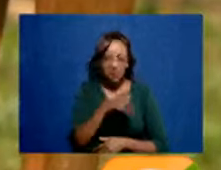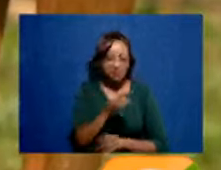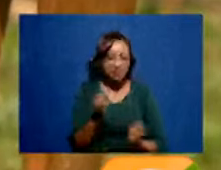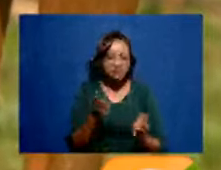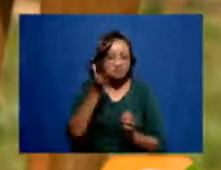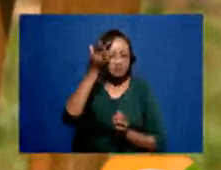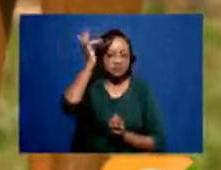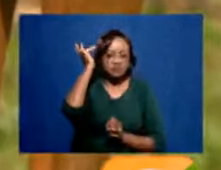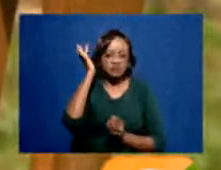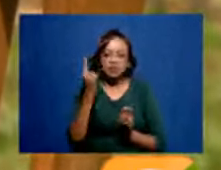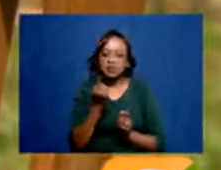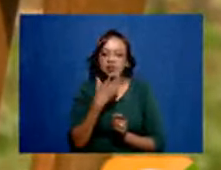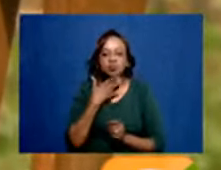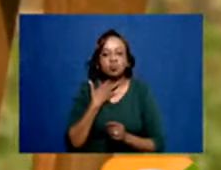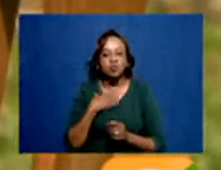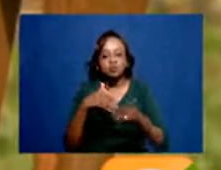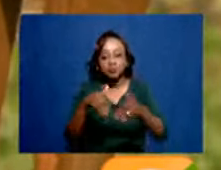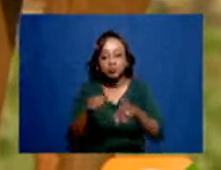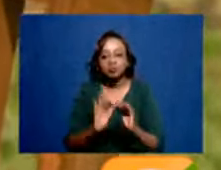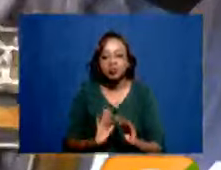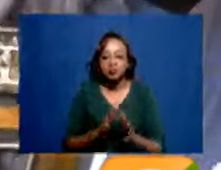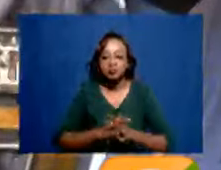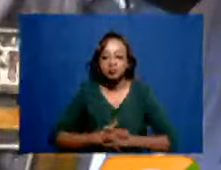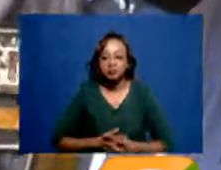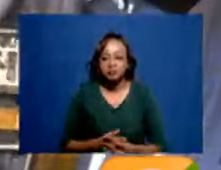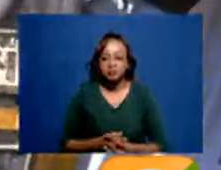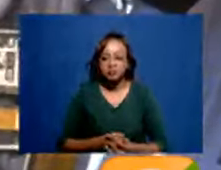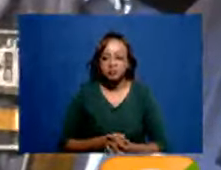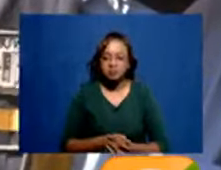and just want to lay him to rest.